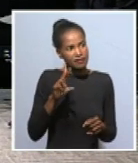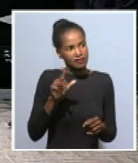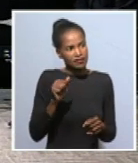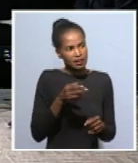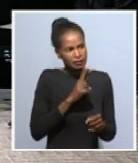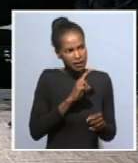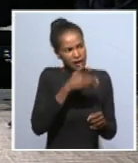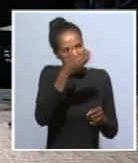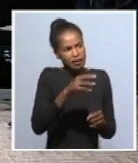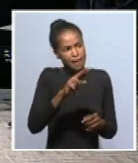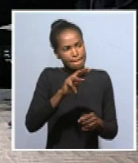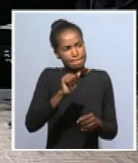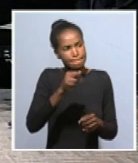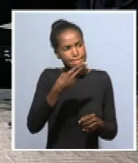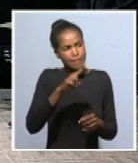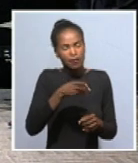an opportunity.